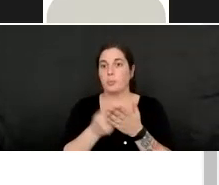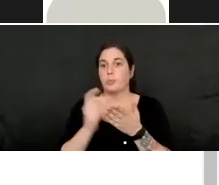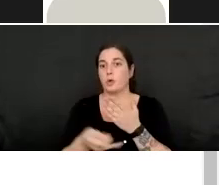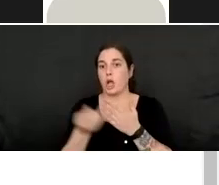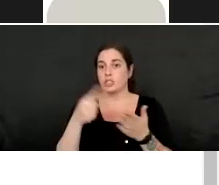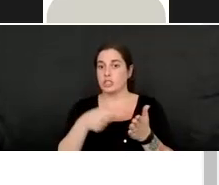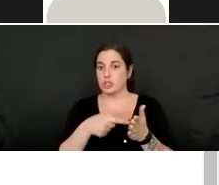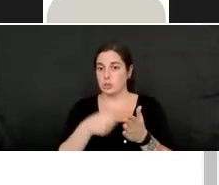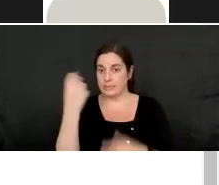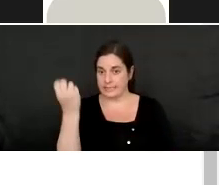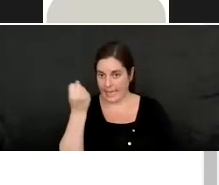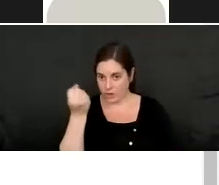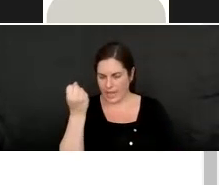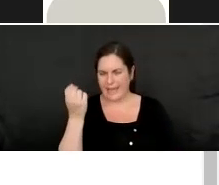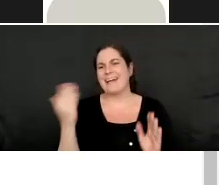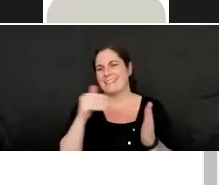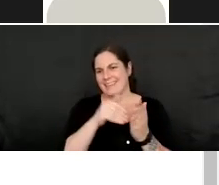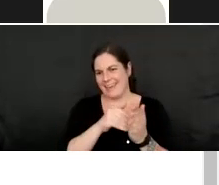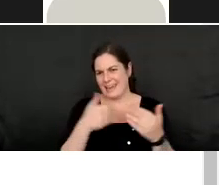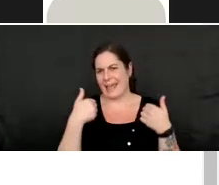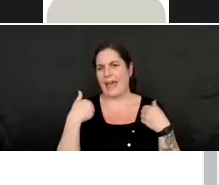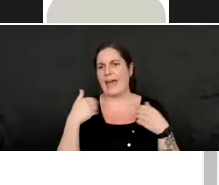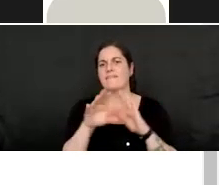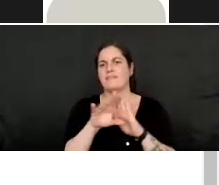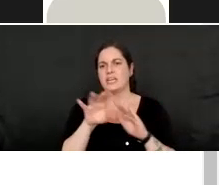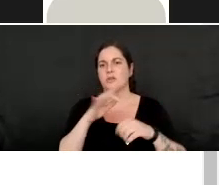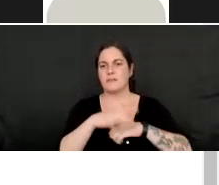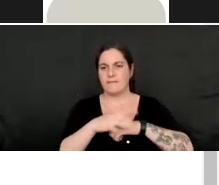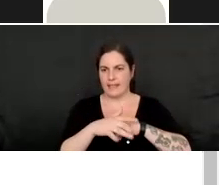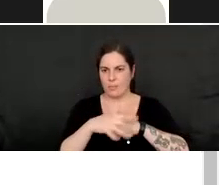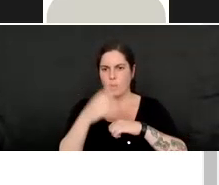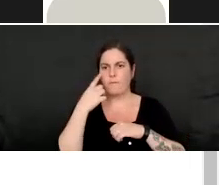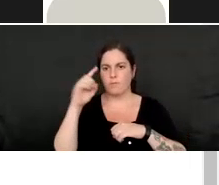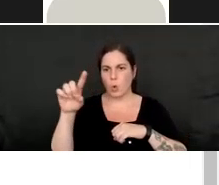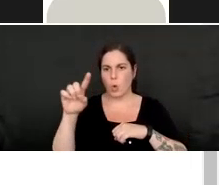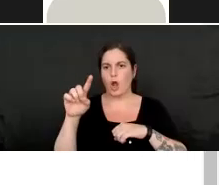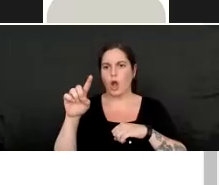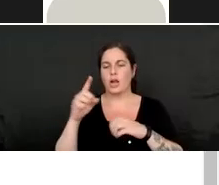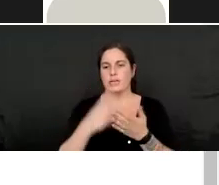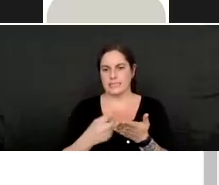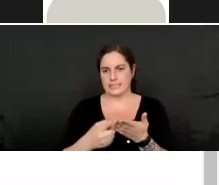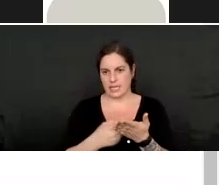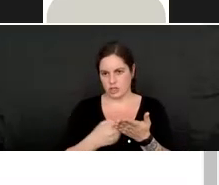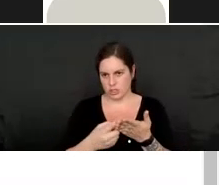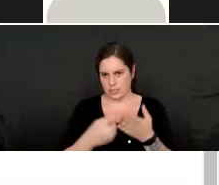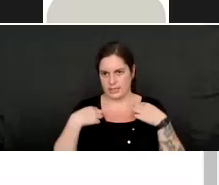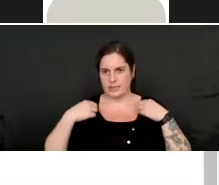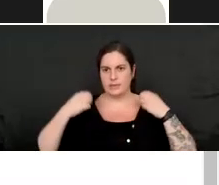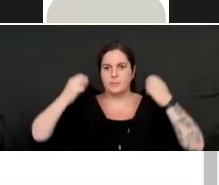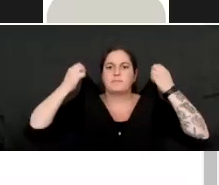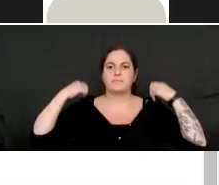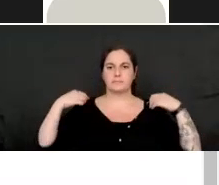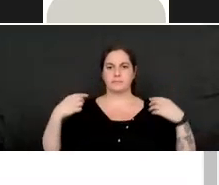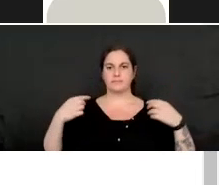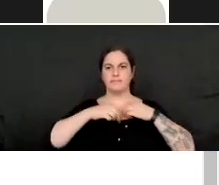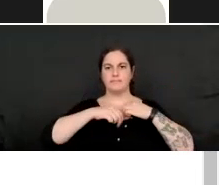there are videos available in the announcements that discuss the project. And your final exam is due by next